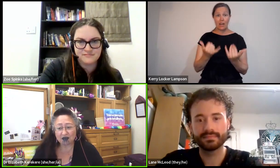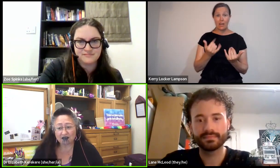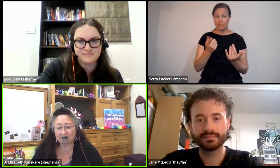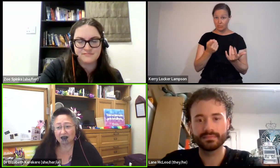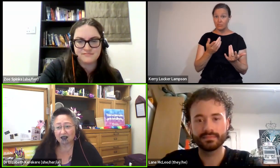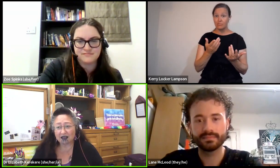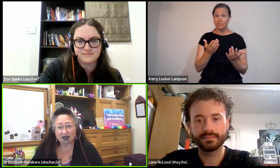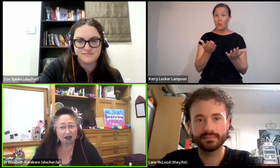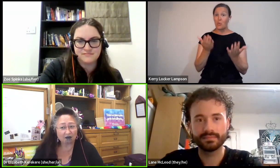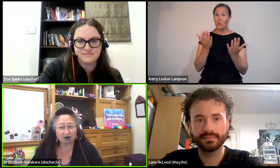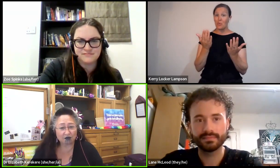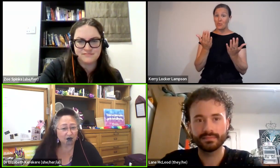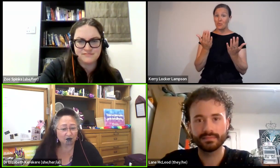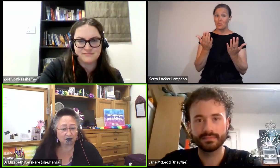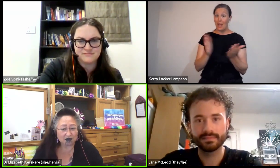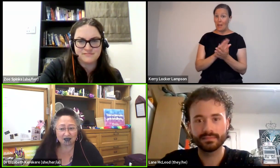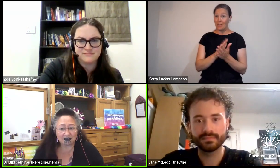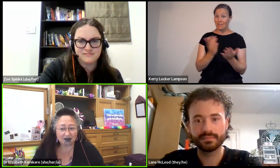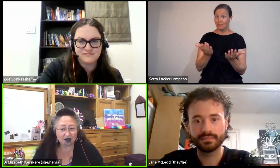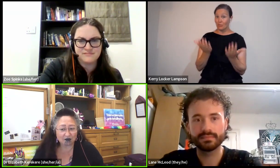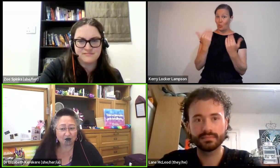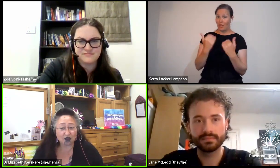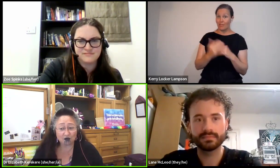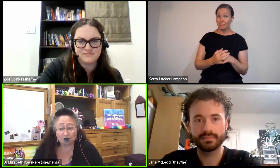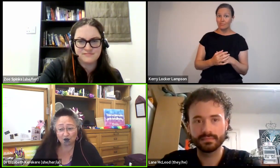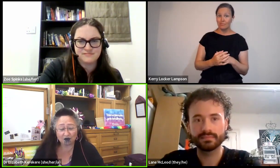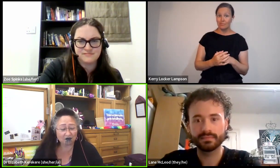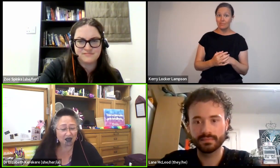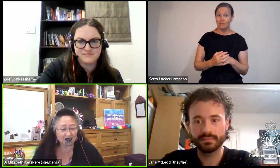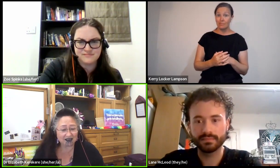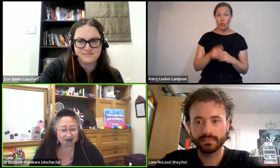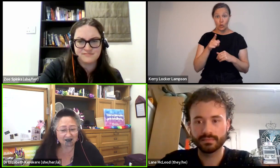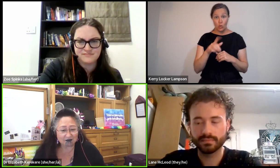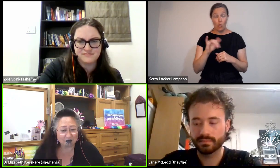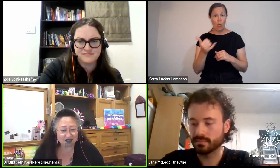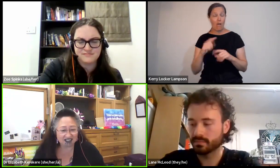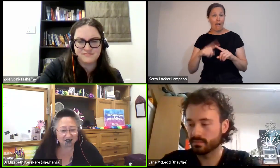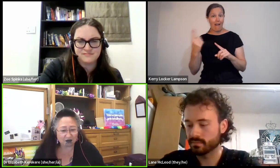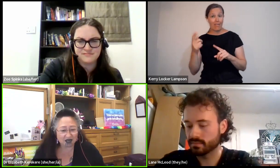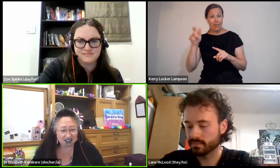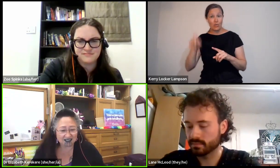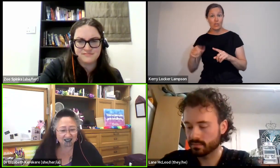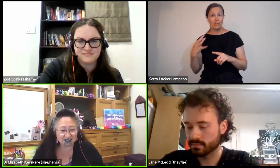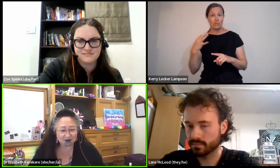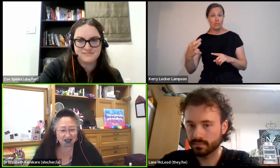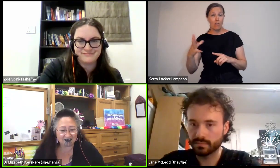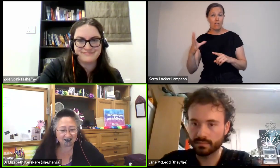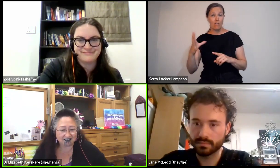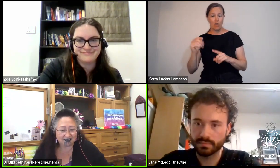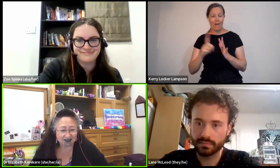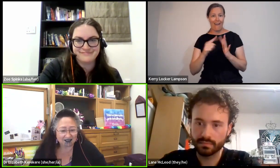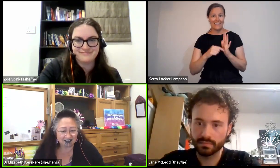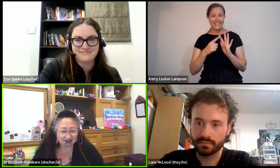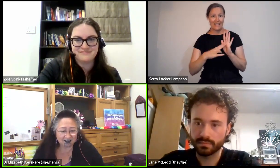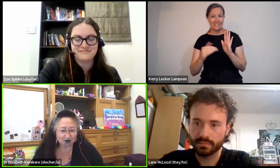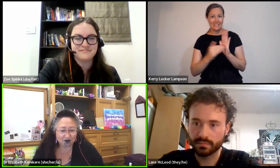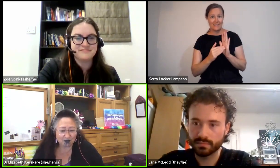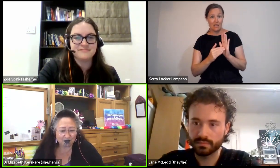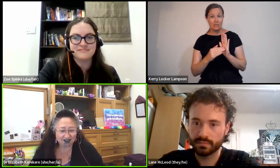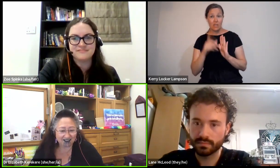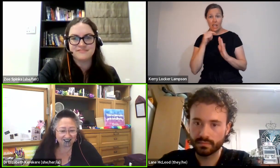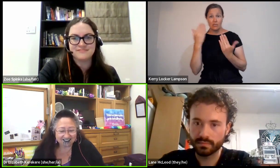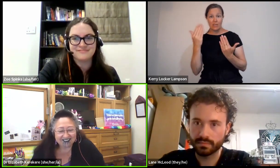I'm really, really happy for you or another representative from ITANS to speak.